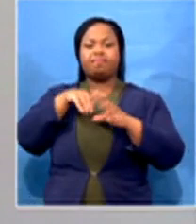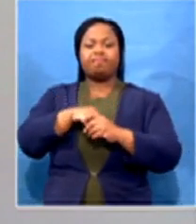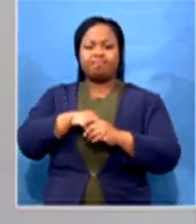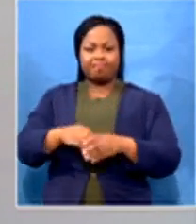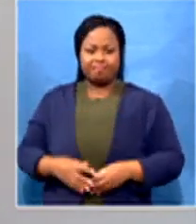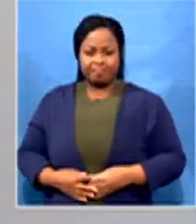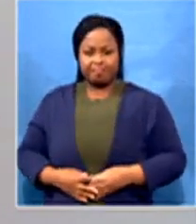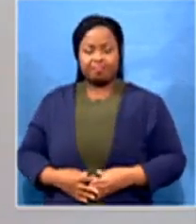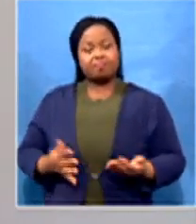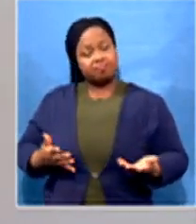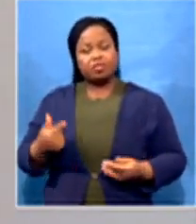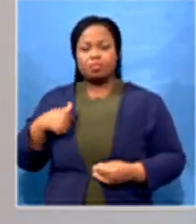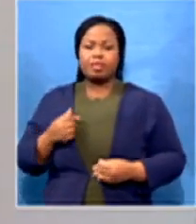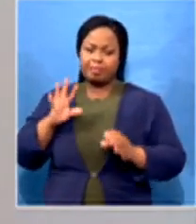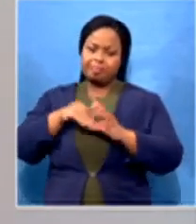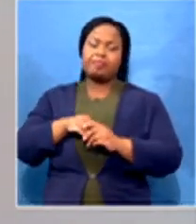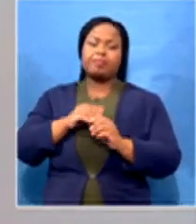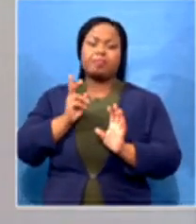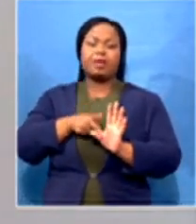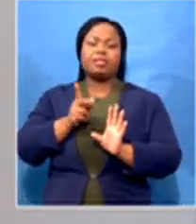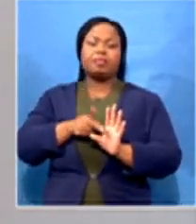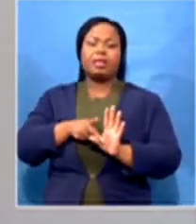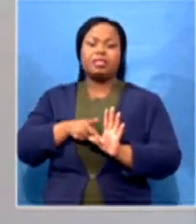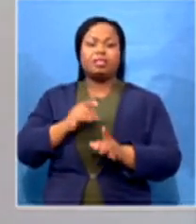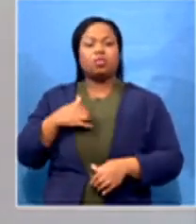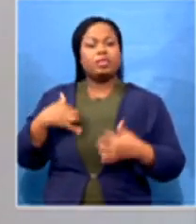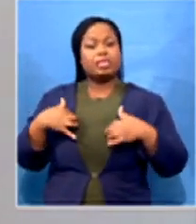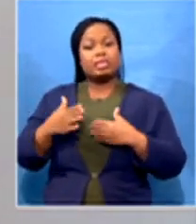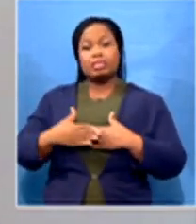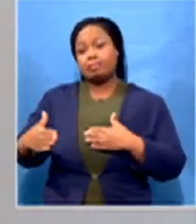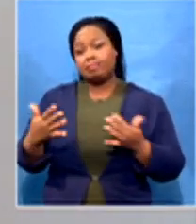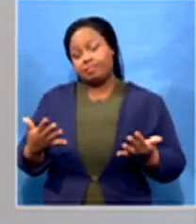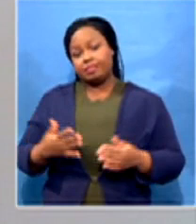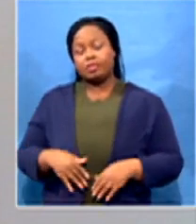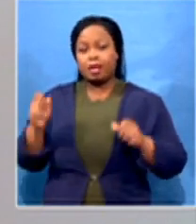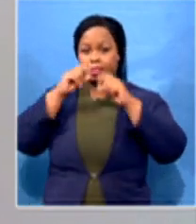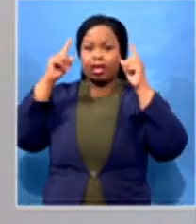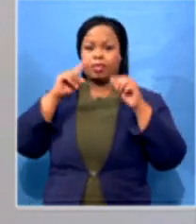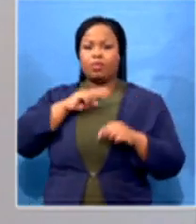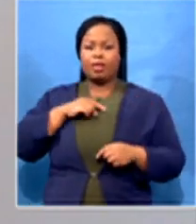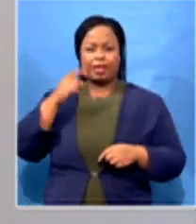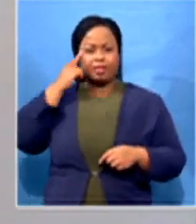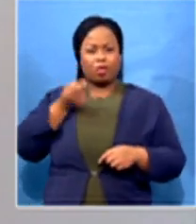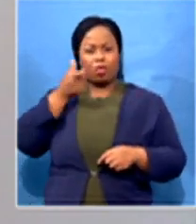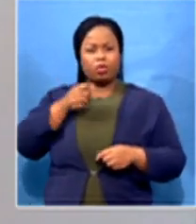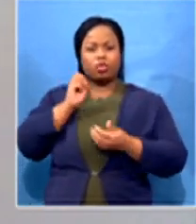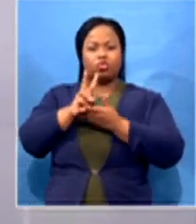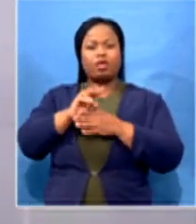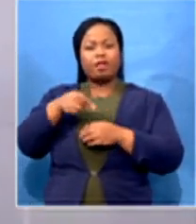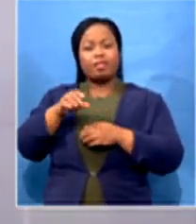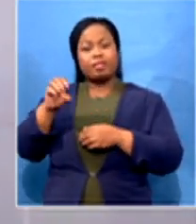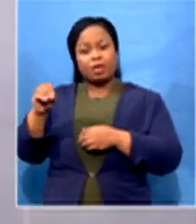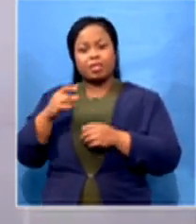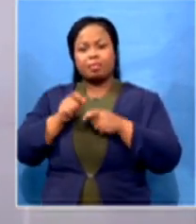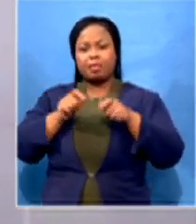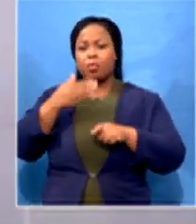And so I'm going to take part, and I'm looking forward to it, yeah. And I'm amazed that, I think they're close to 12,000 entries.